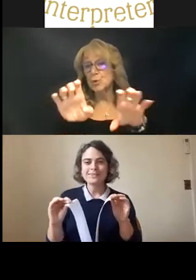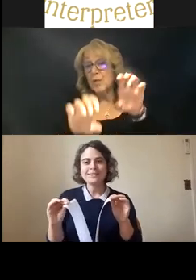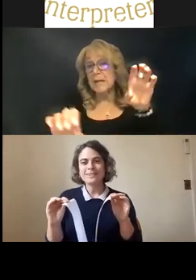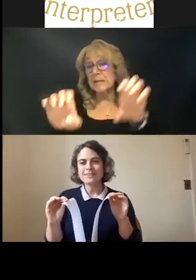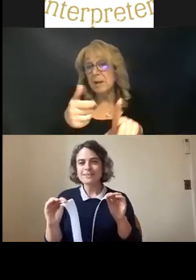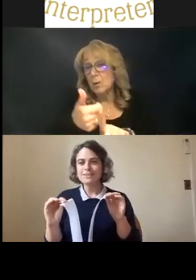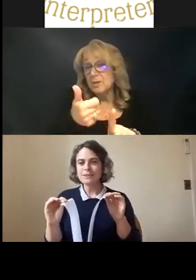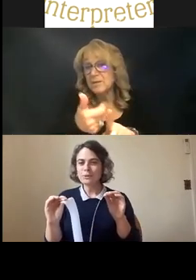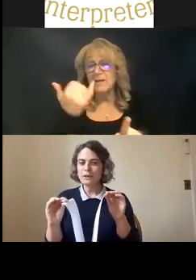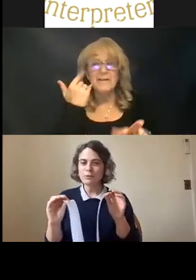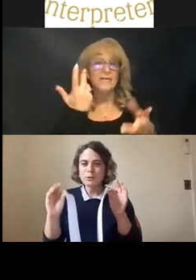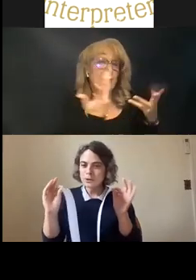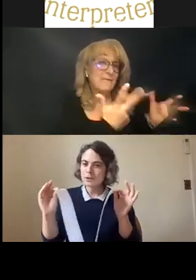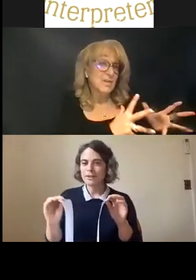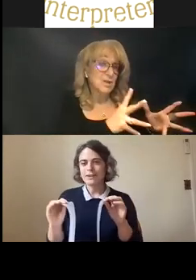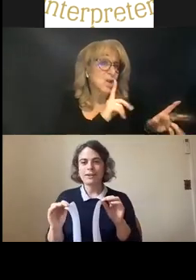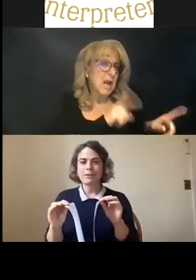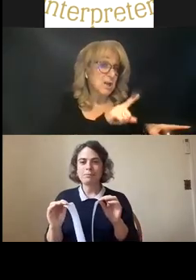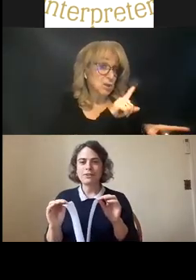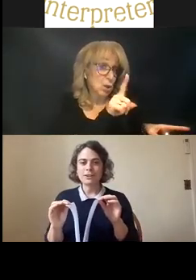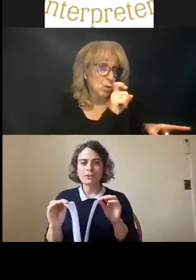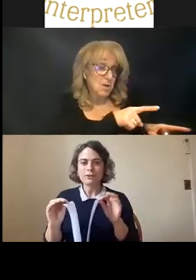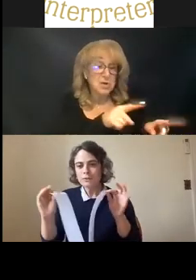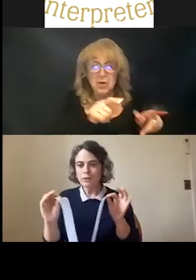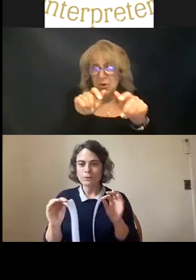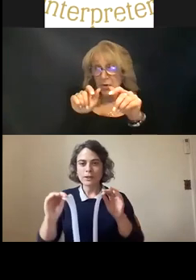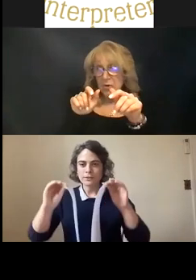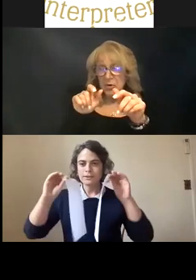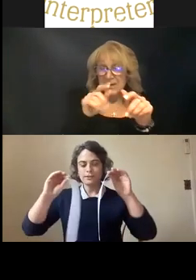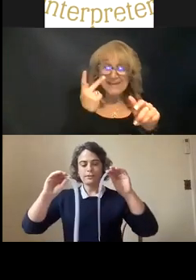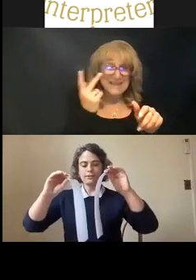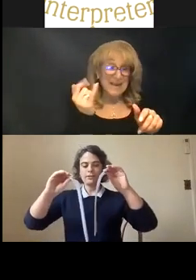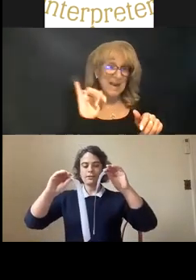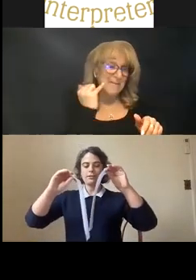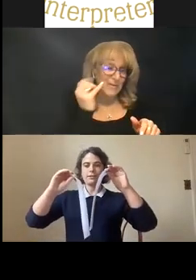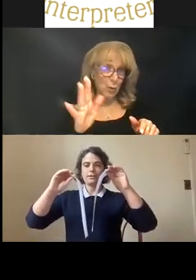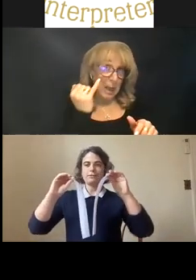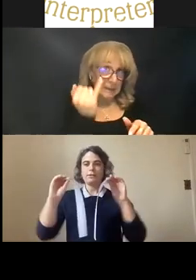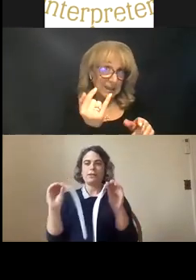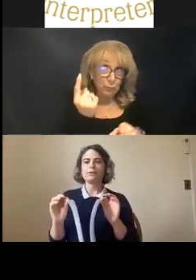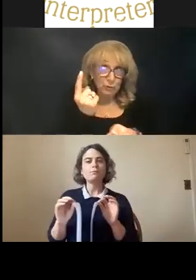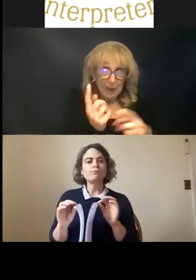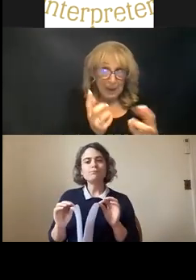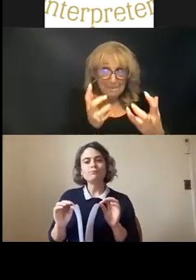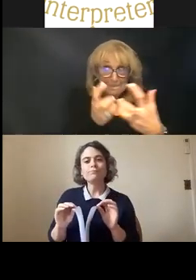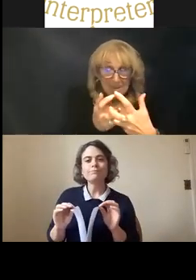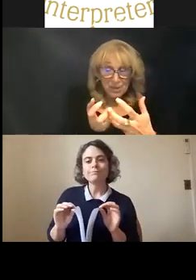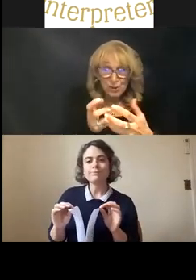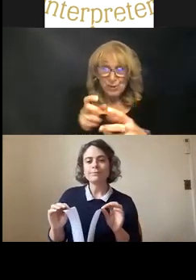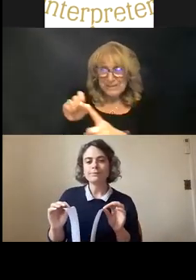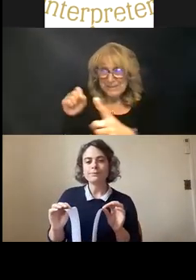question to see if your imagination was the right answer.